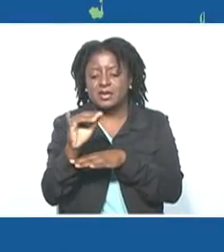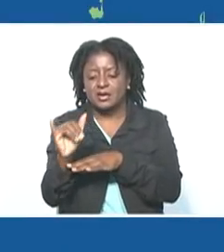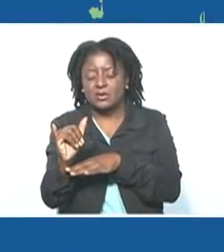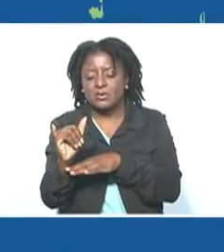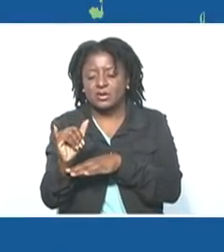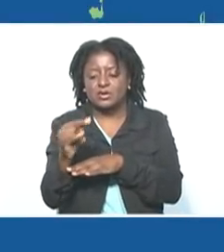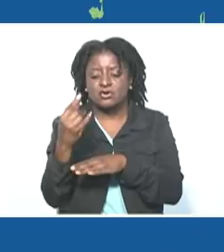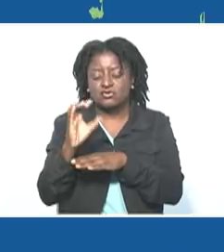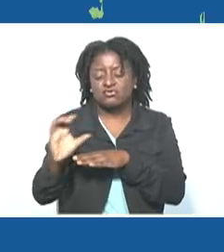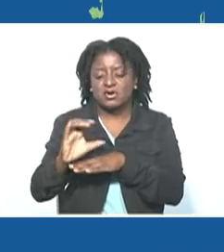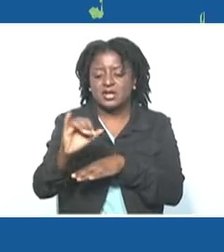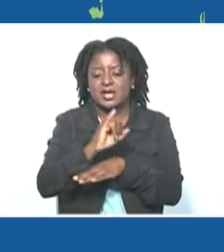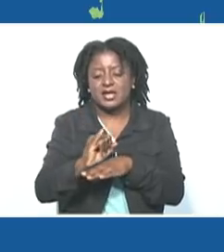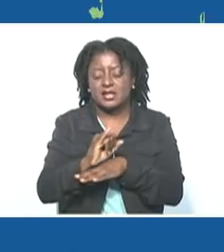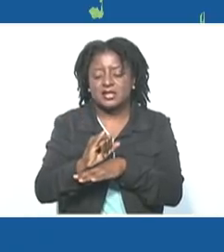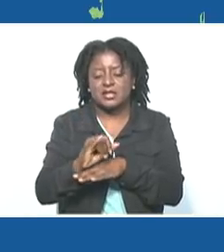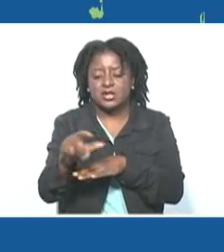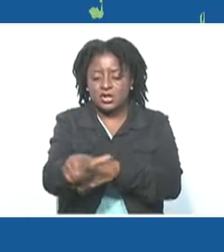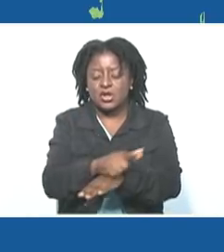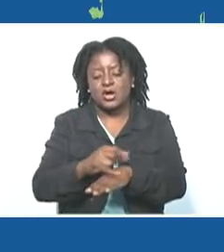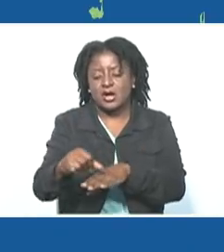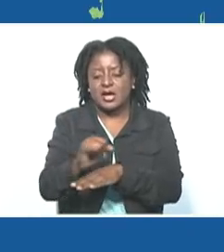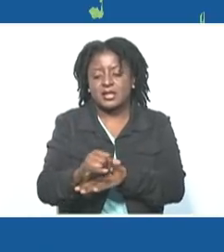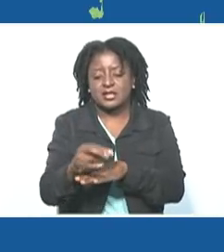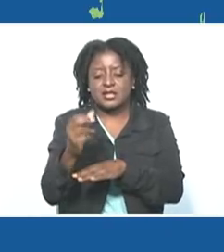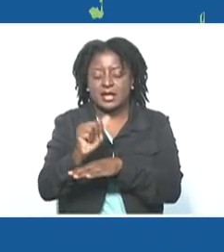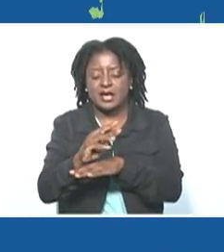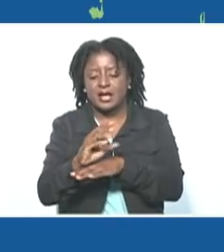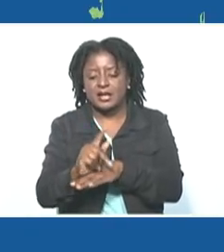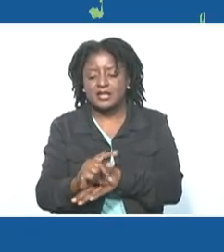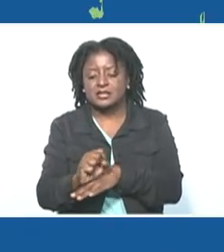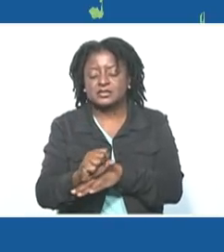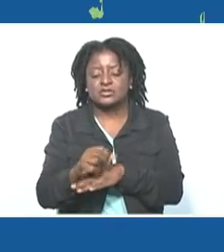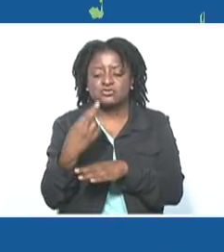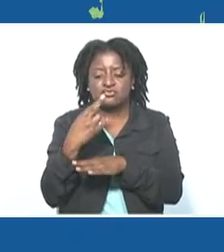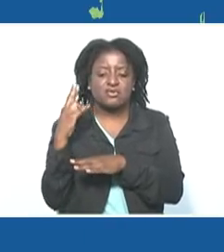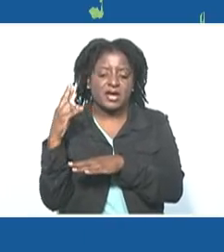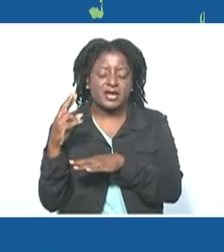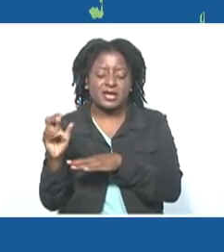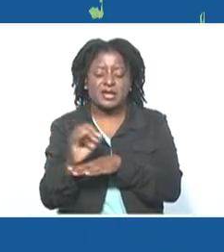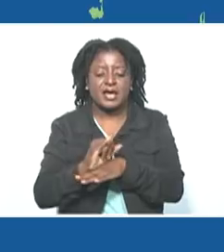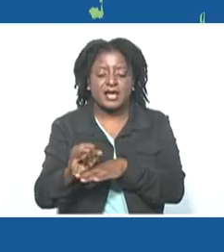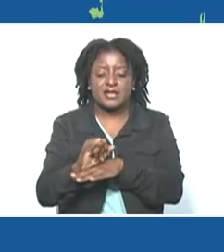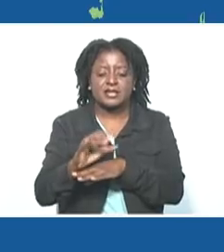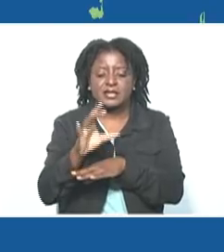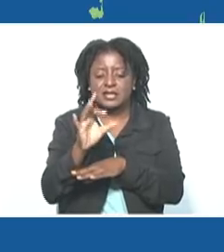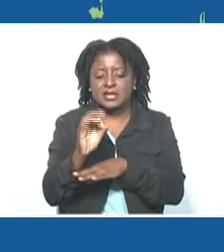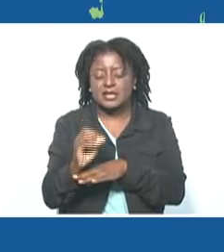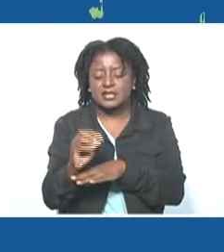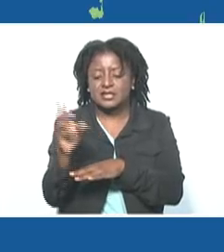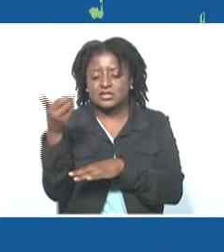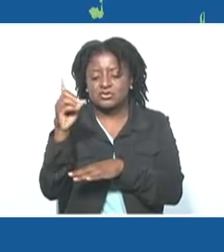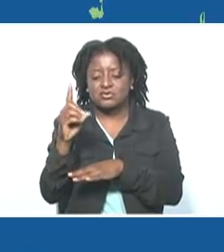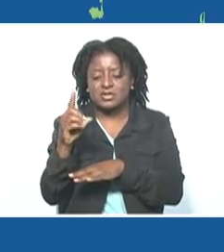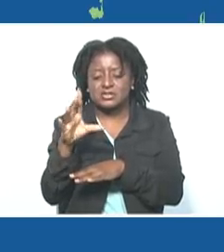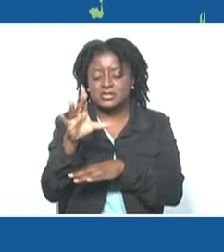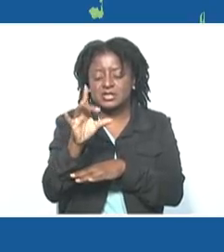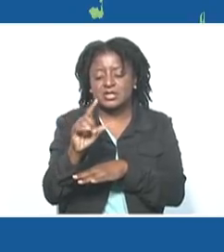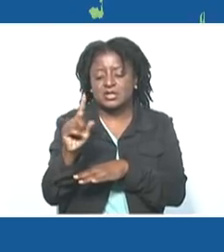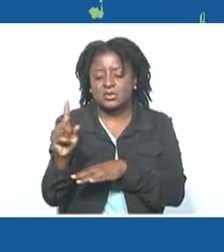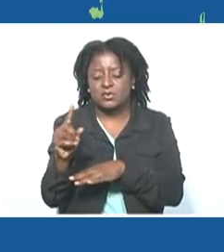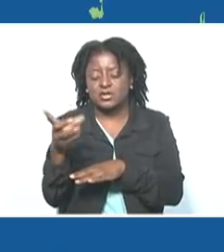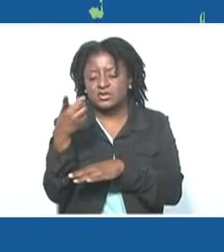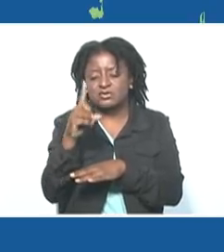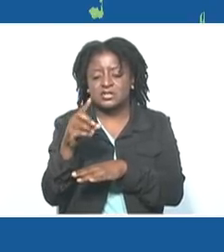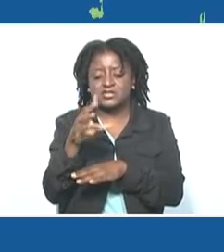Island, Clarencetown, Long Island, Acklands, and Ragged Island, all at 80 degrees. Matthewtown and Nagua, 81 degrees, and the Turks and Caicos Islands